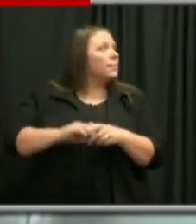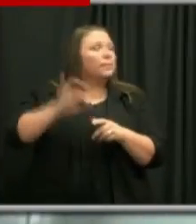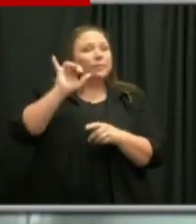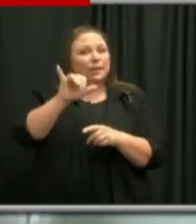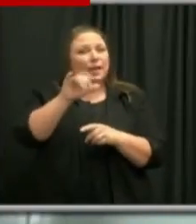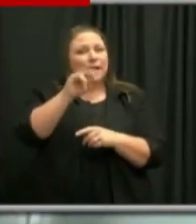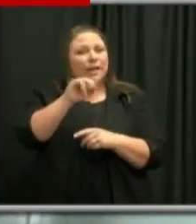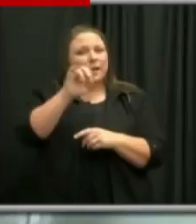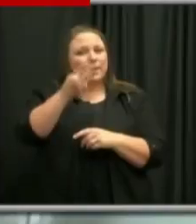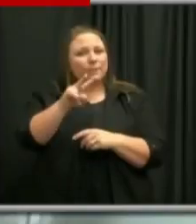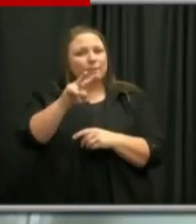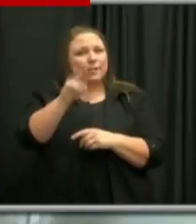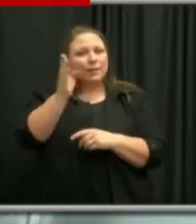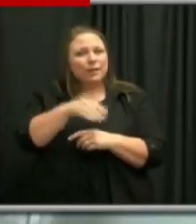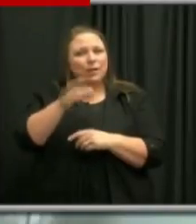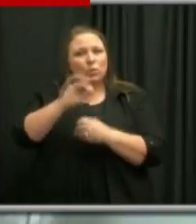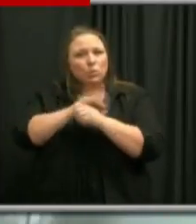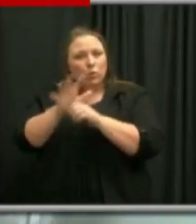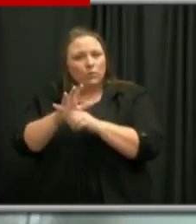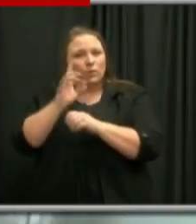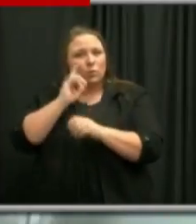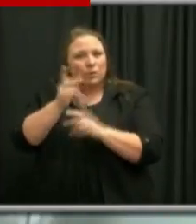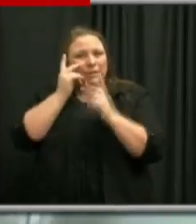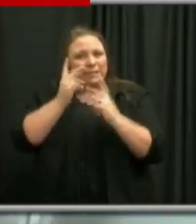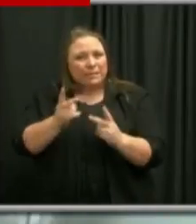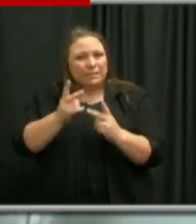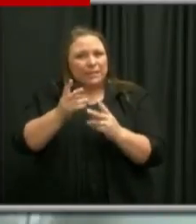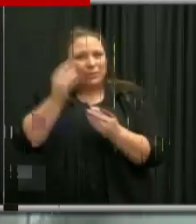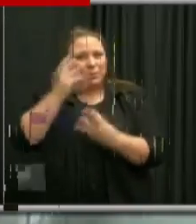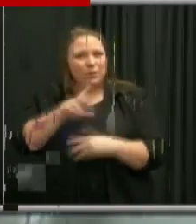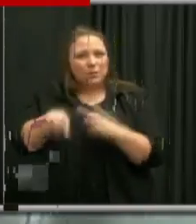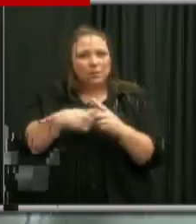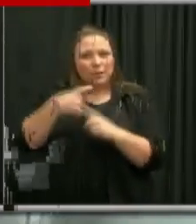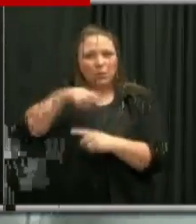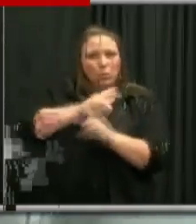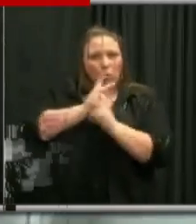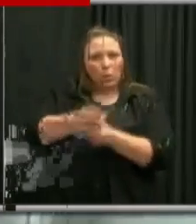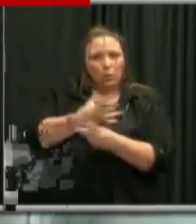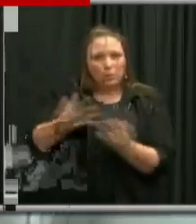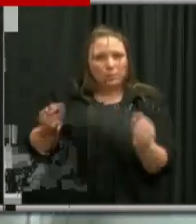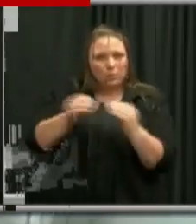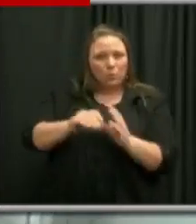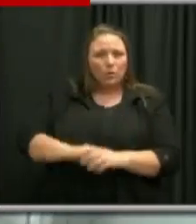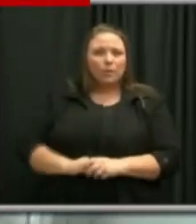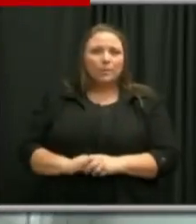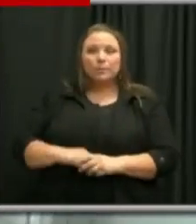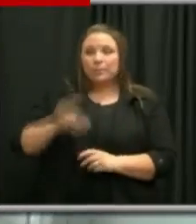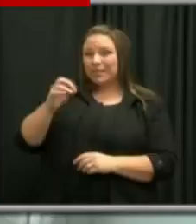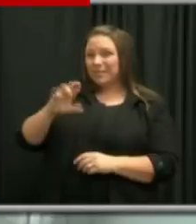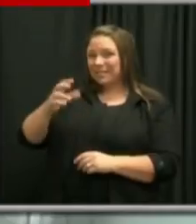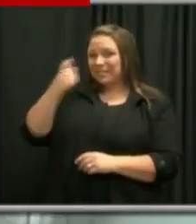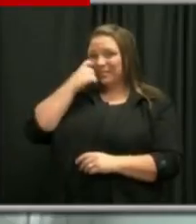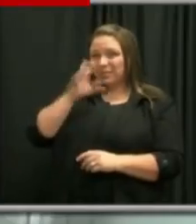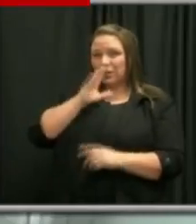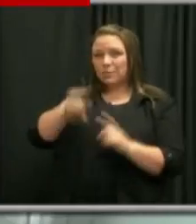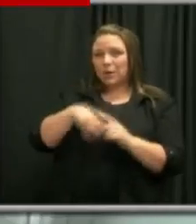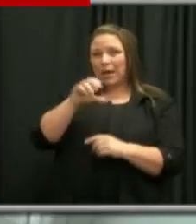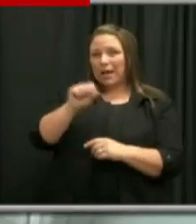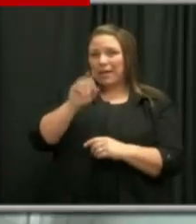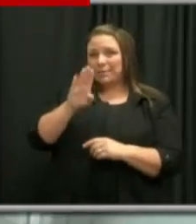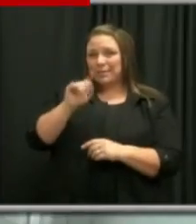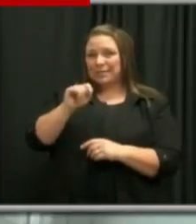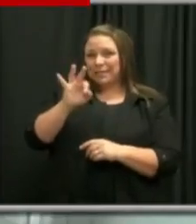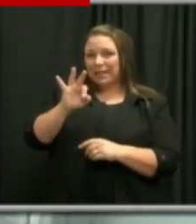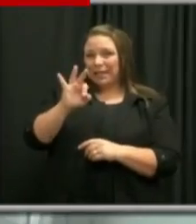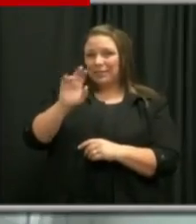nfib.com/coronavirus, where you'll find information on the SBA loans and much more. And the mayor already mentioned